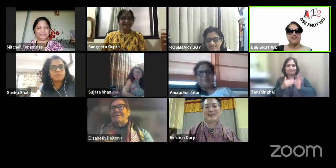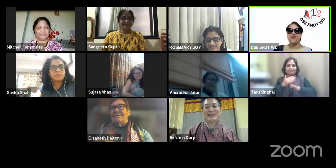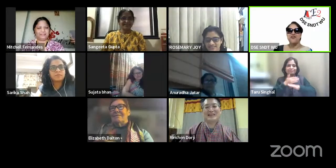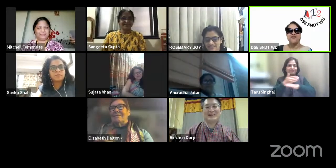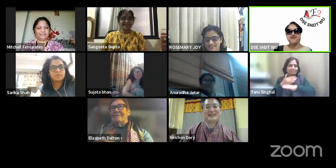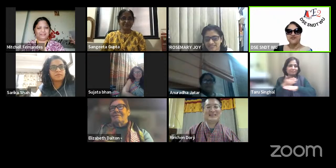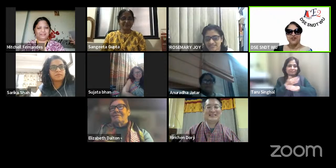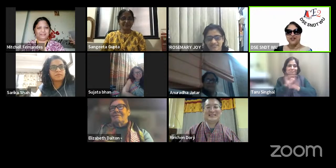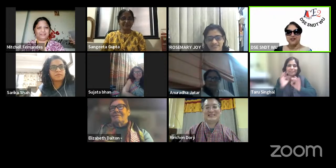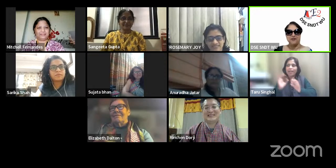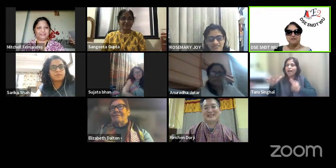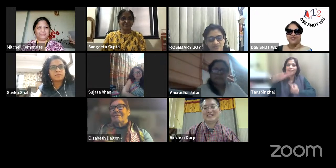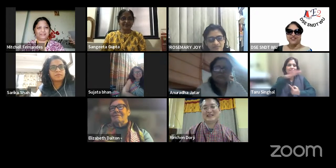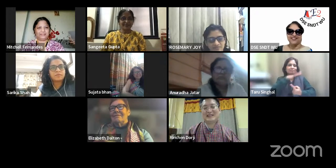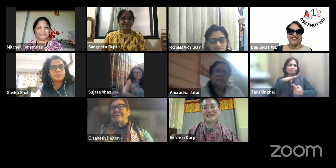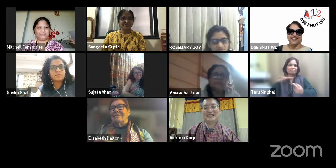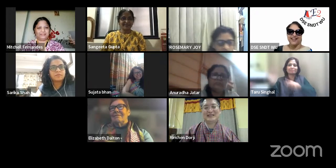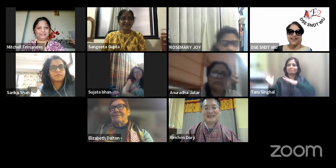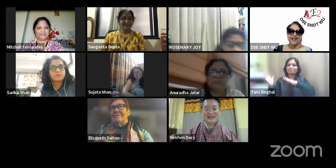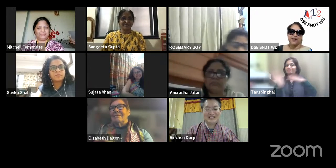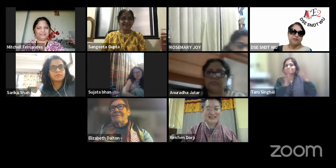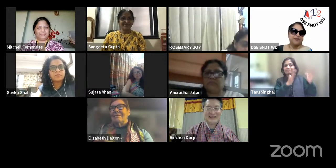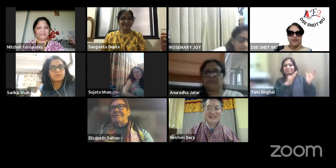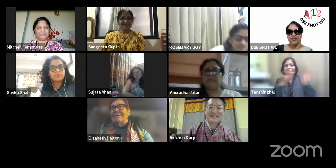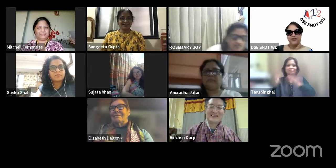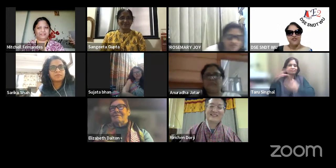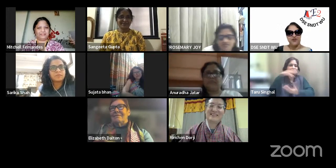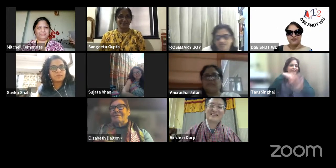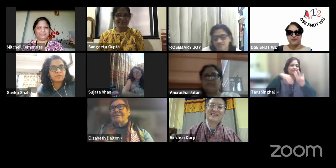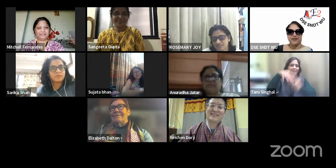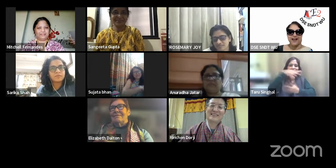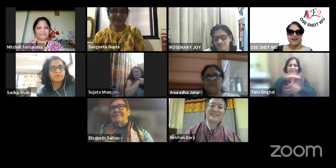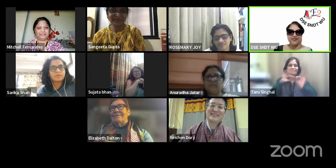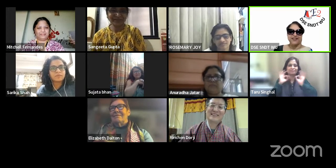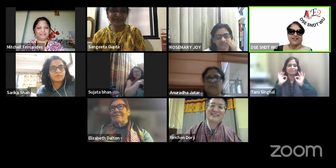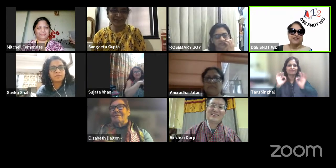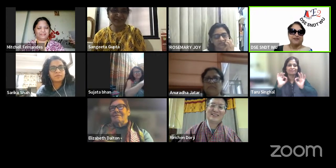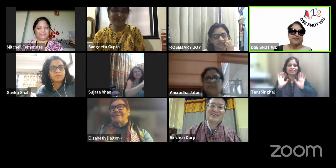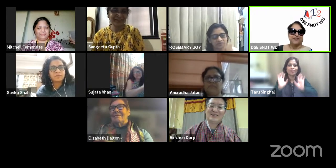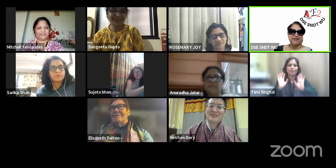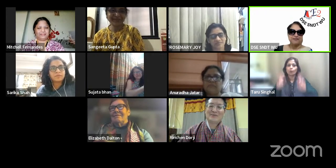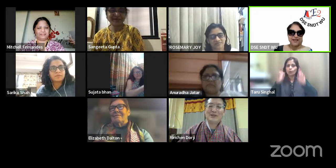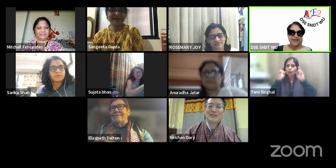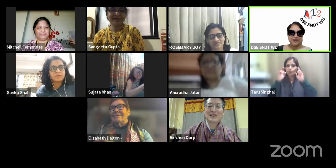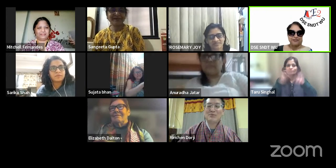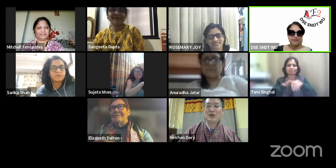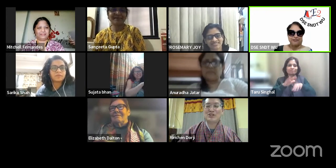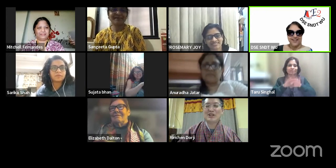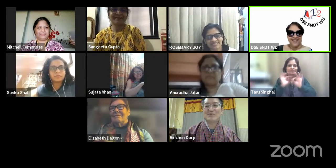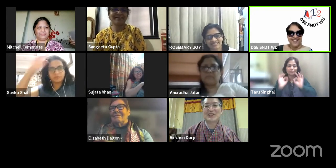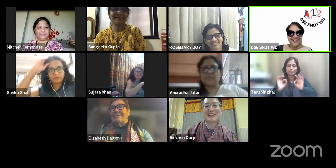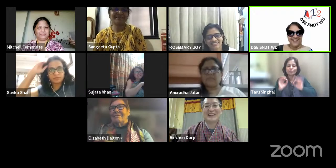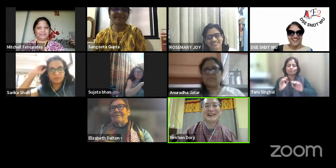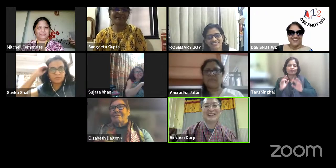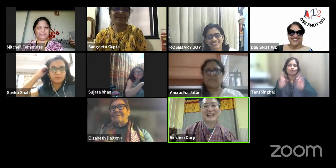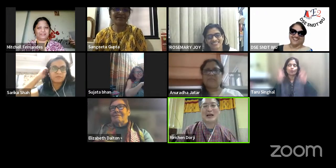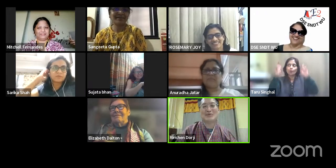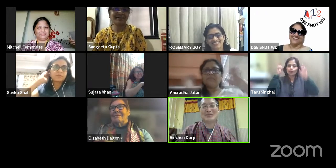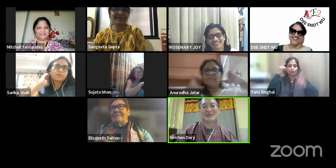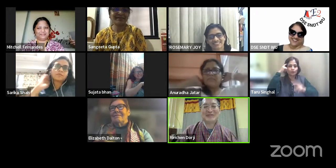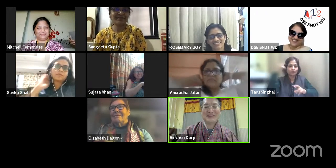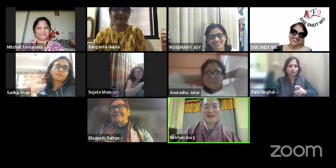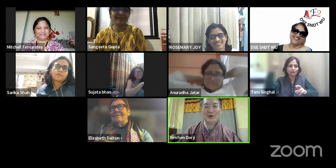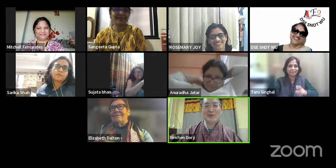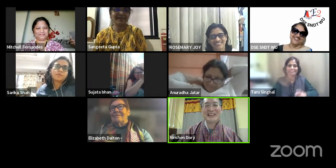air of Bhutan. And we really look forward to having that experience sometime. Just keep your dreams